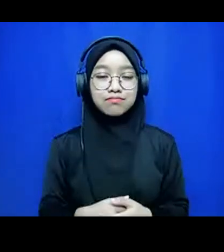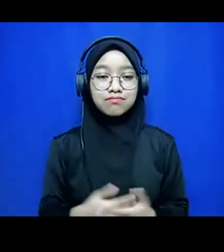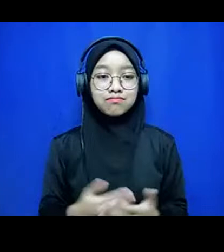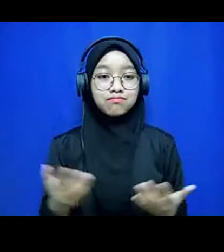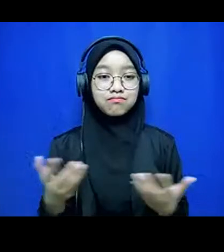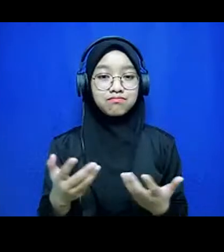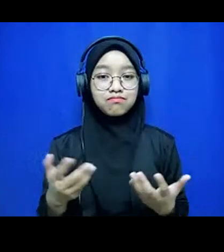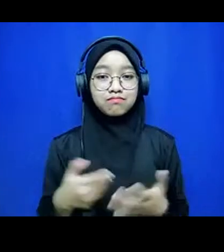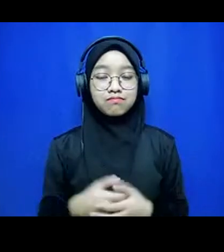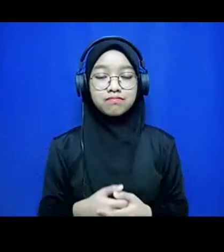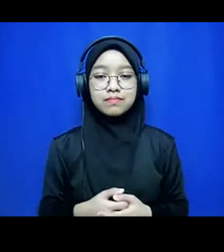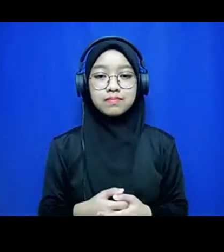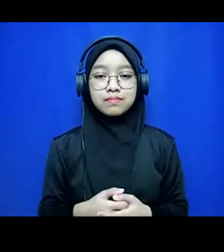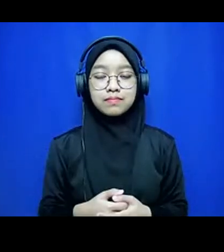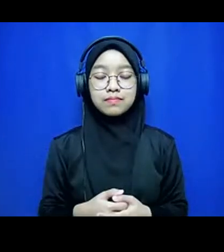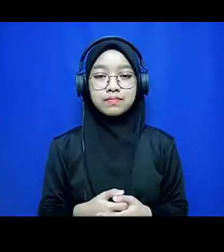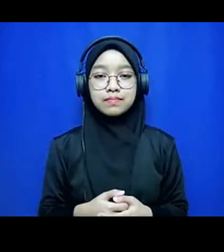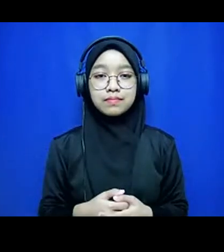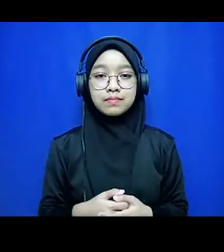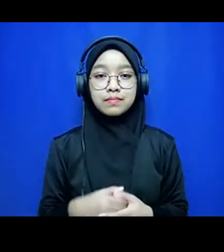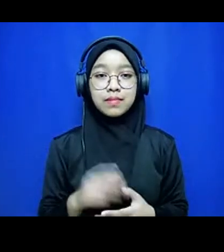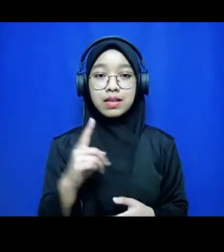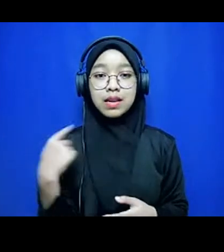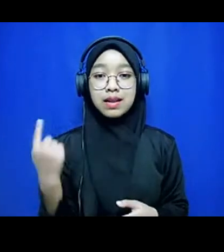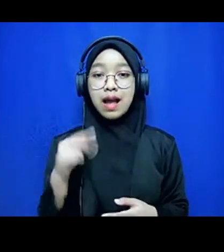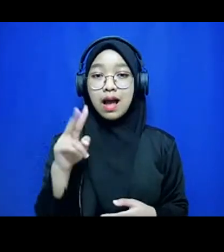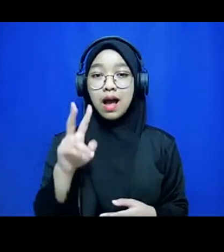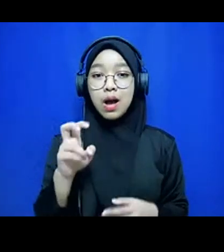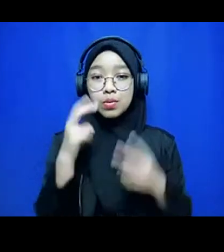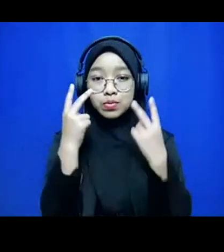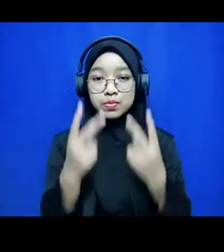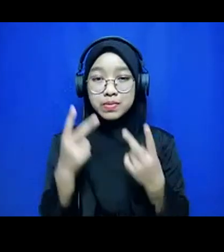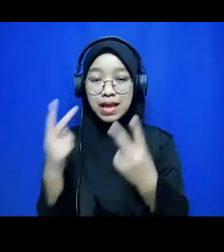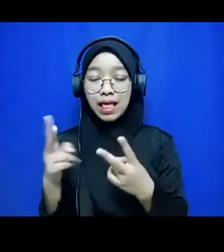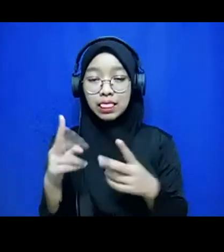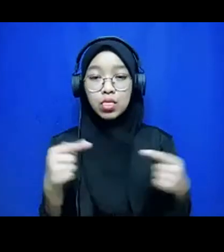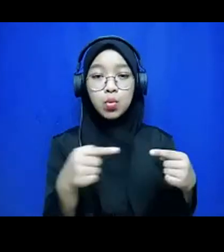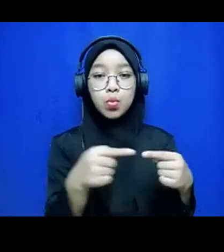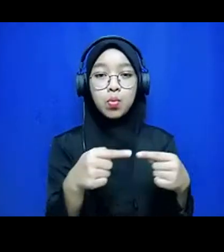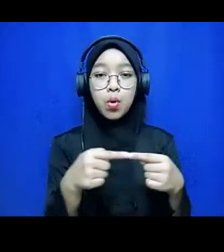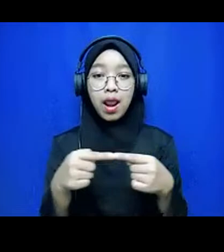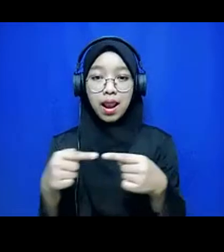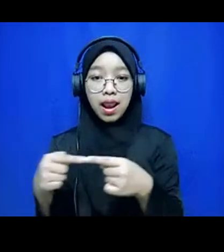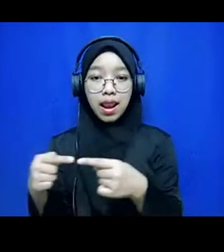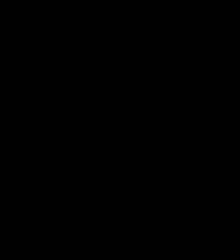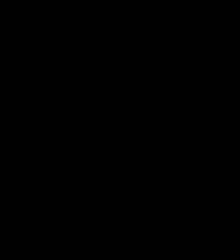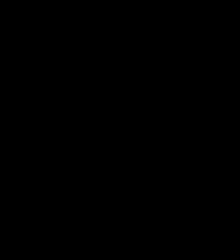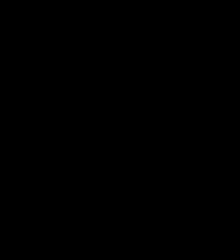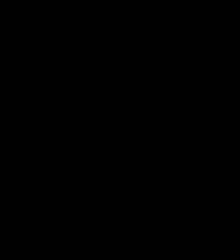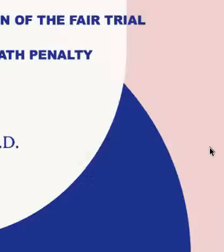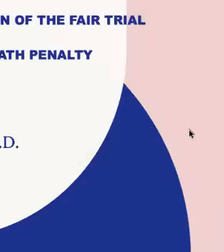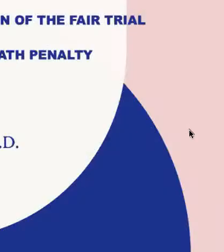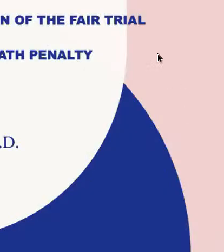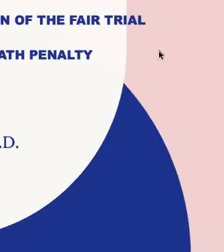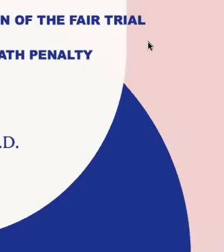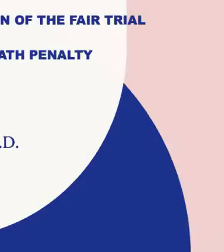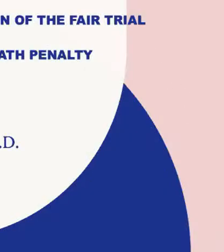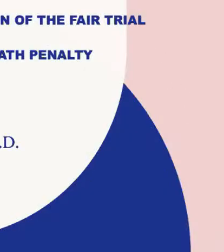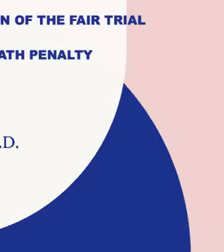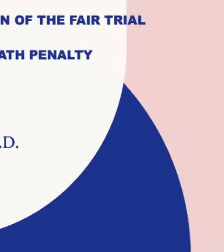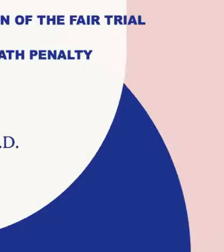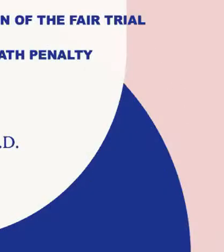the relation between the fair trial, the rule of law, and also the human right itself.